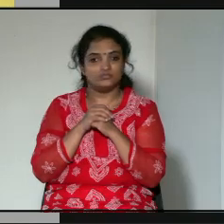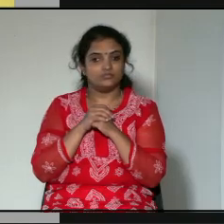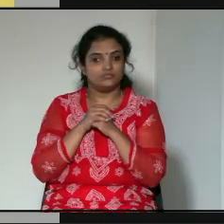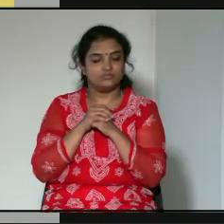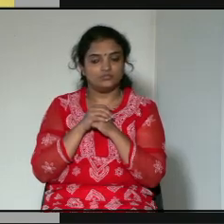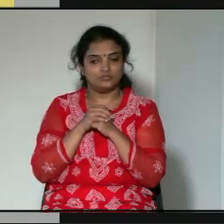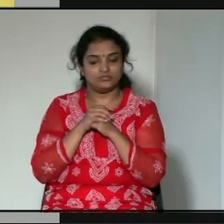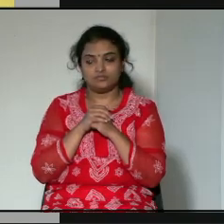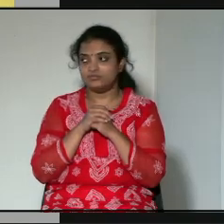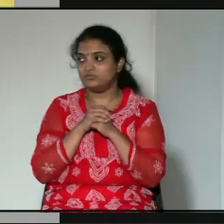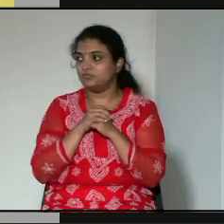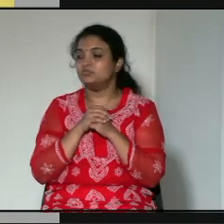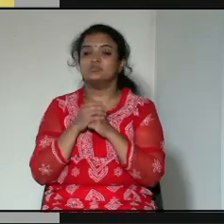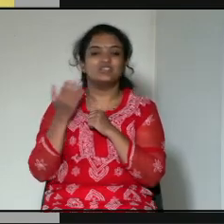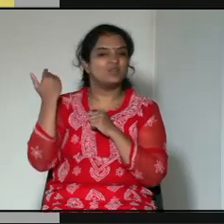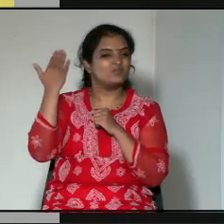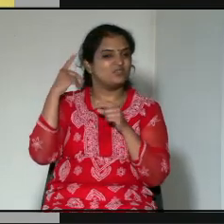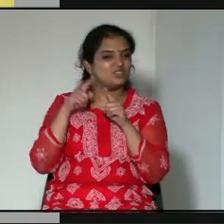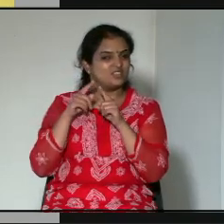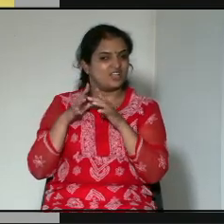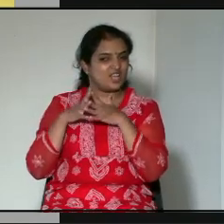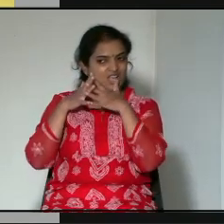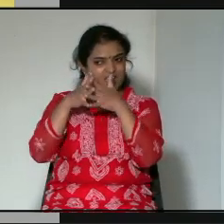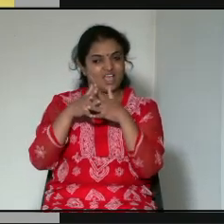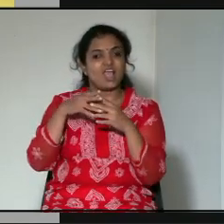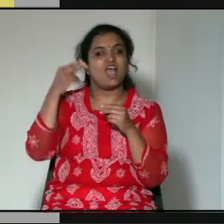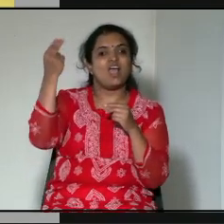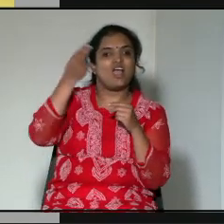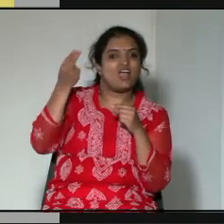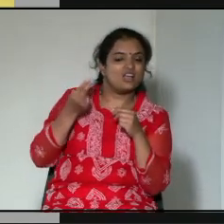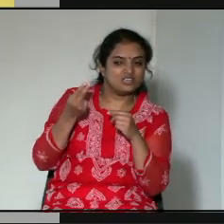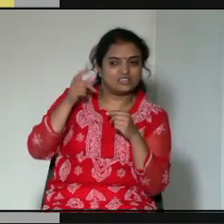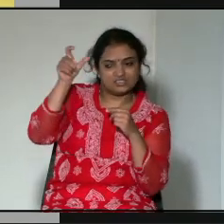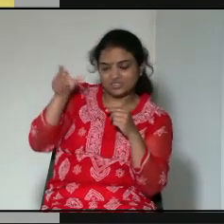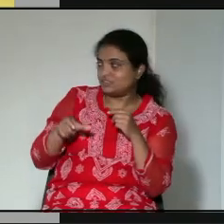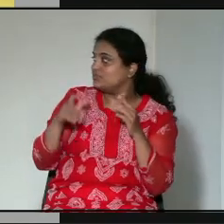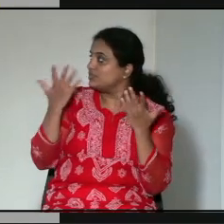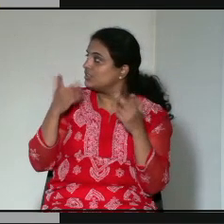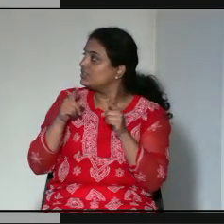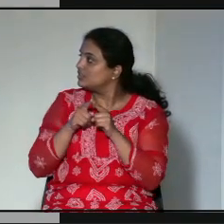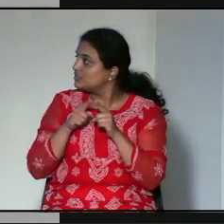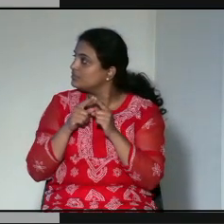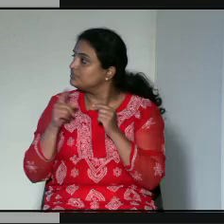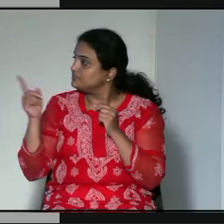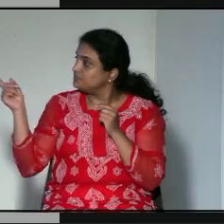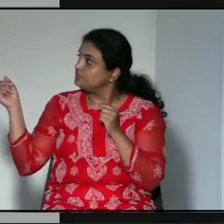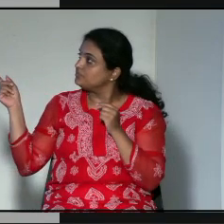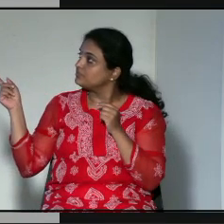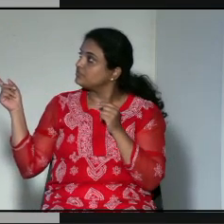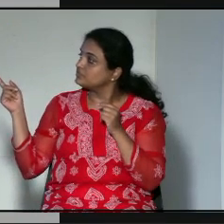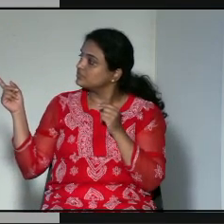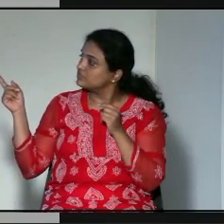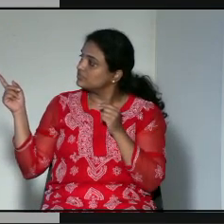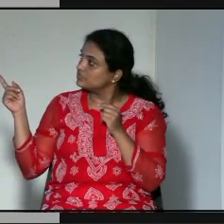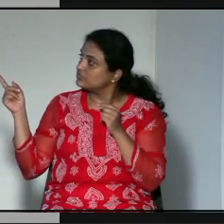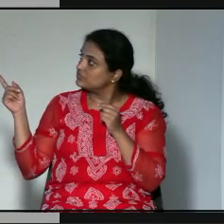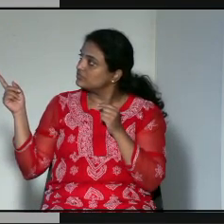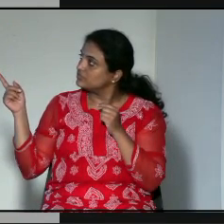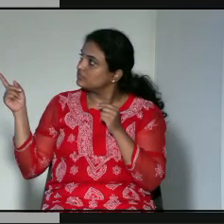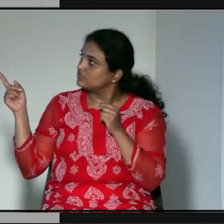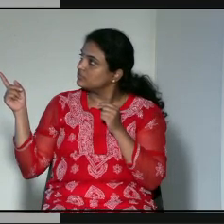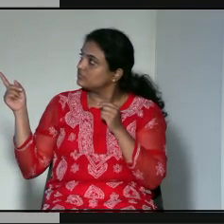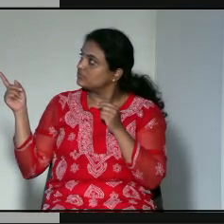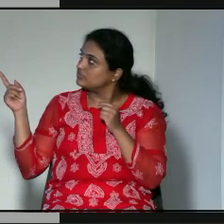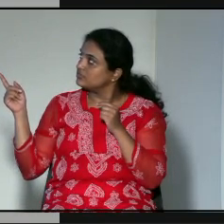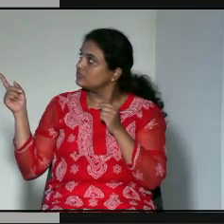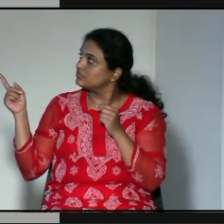the earlier section was called The Artist as Anthropologist. This is called The Artist as Artisan, The